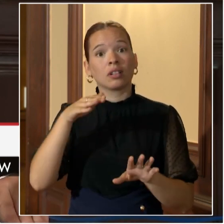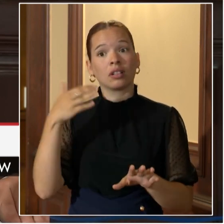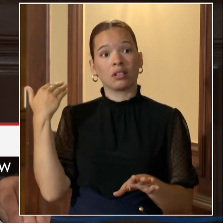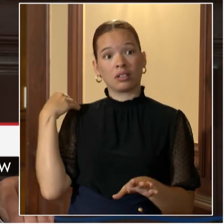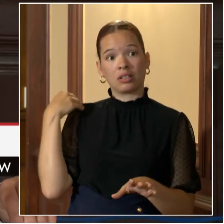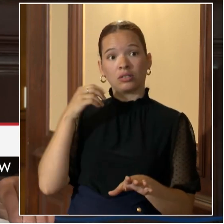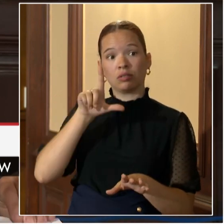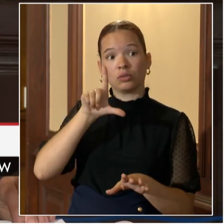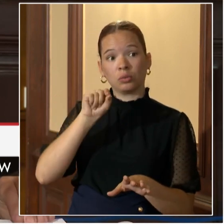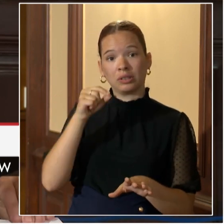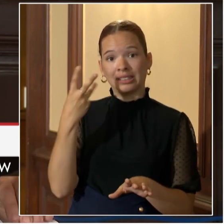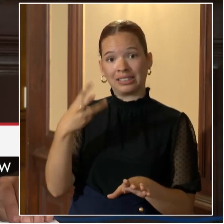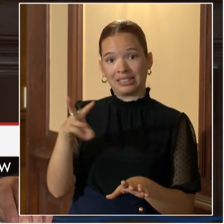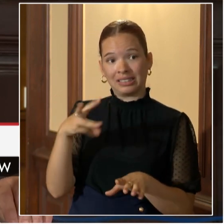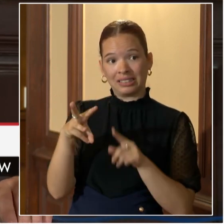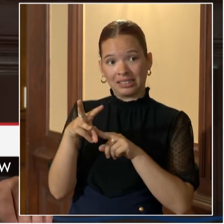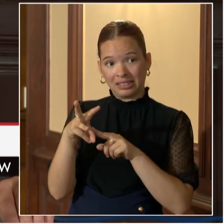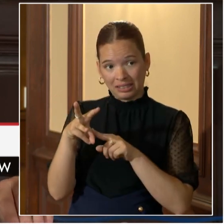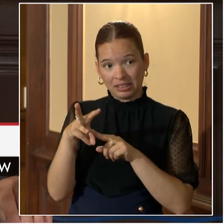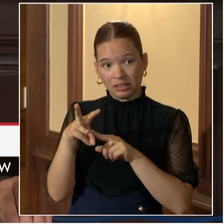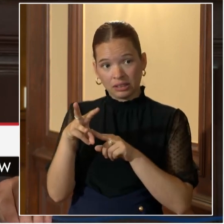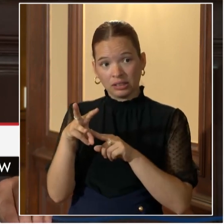we had a very successful event